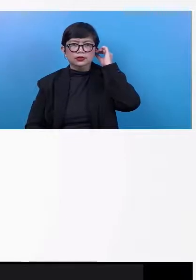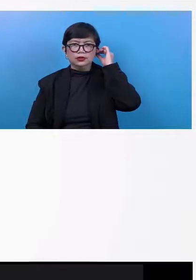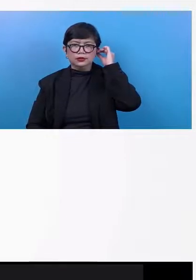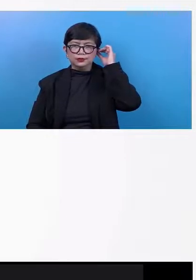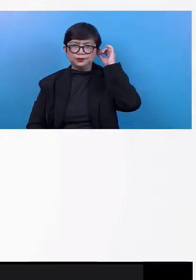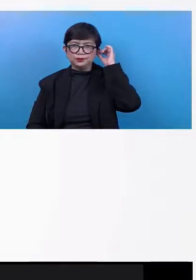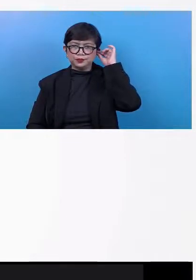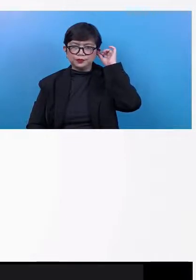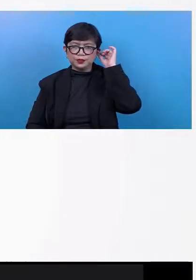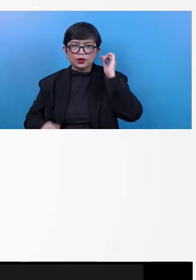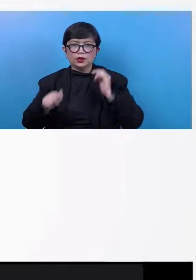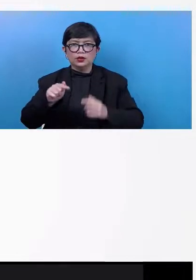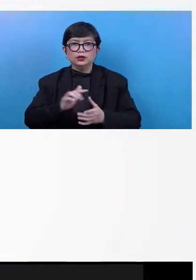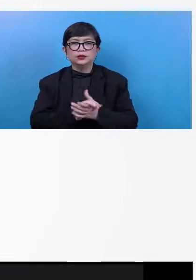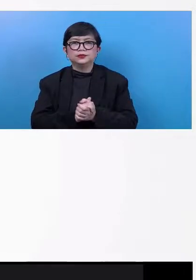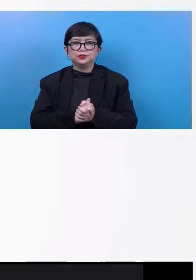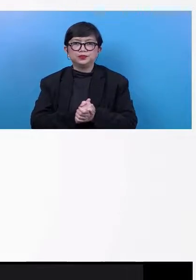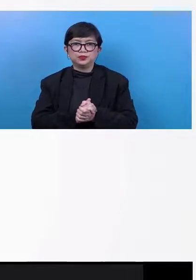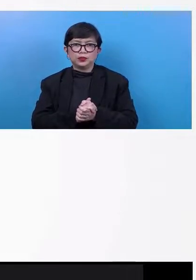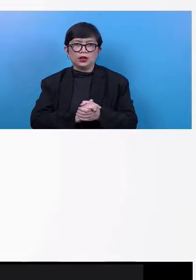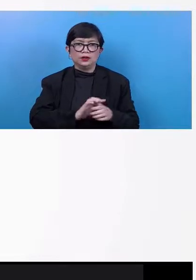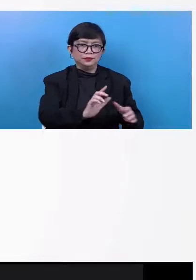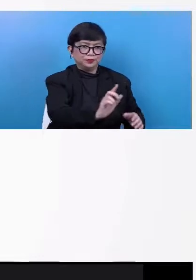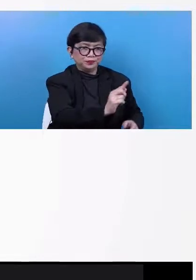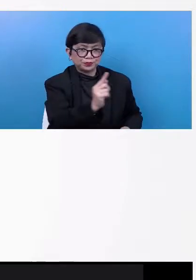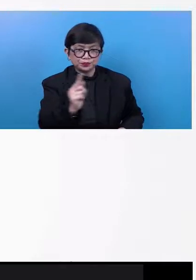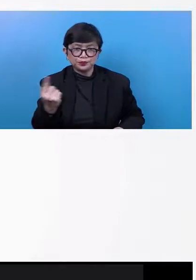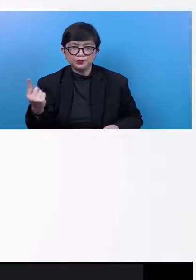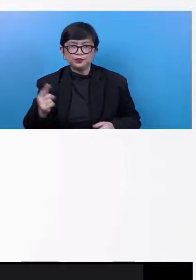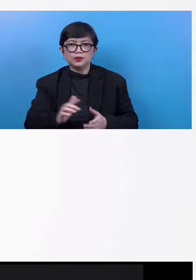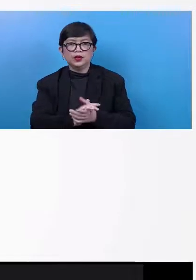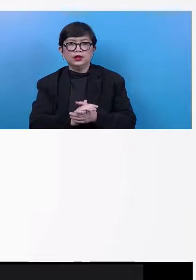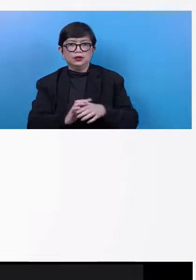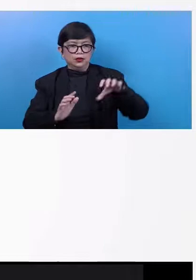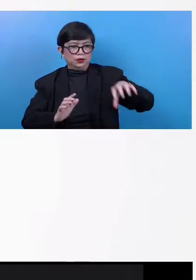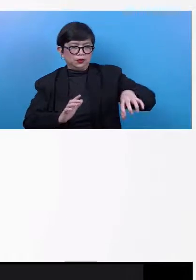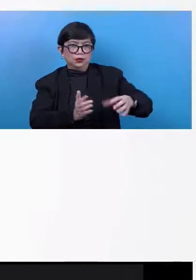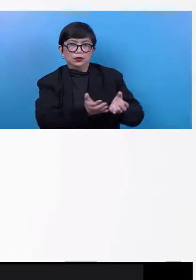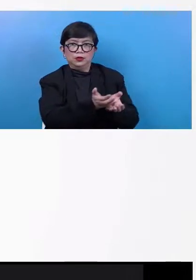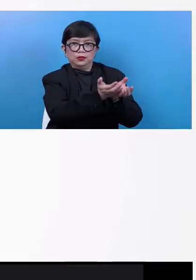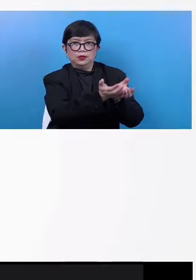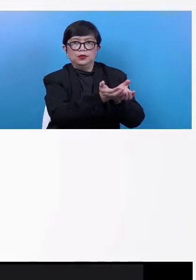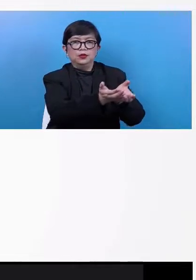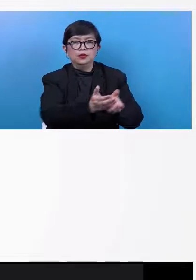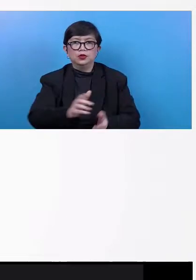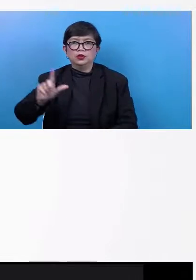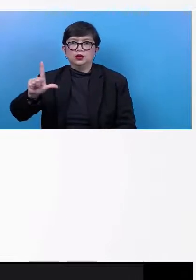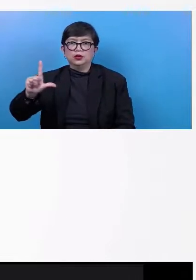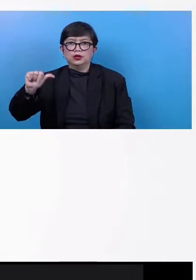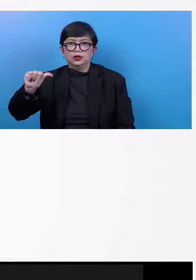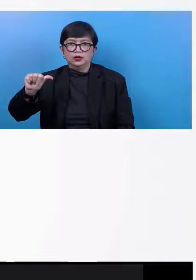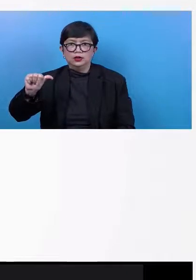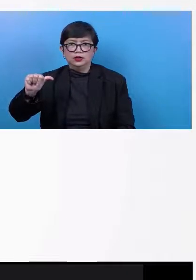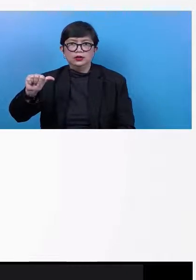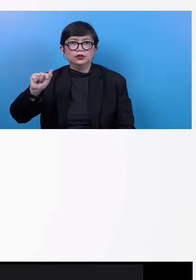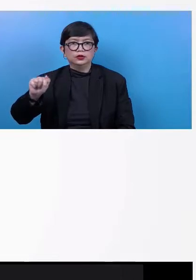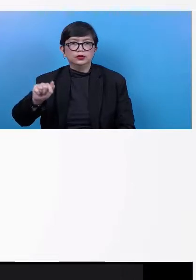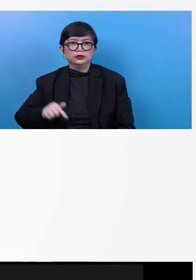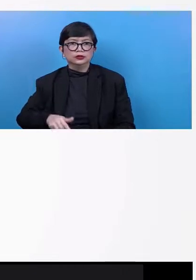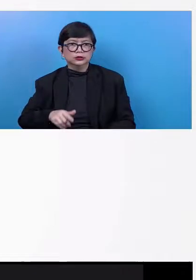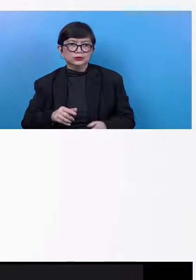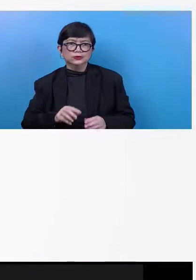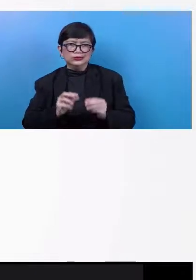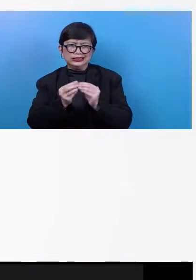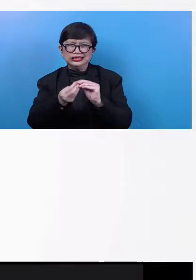individual components of that Port of LA were causing rather substantial disruption downstream, such as the inability of truck